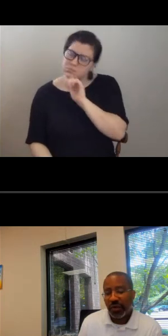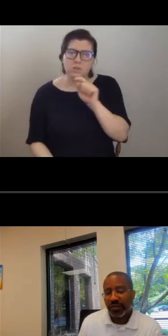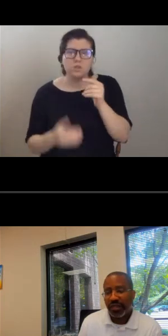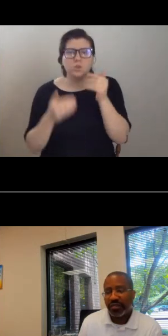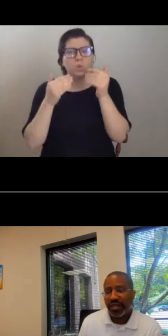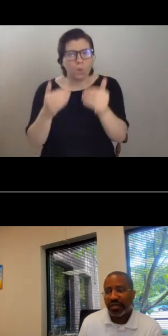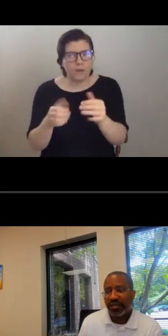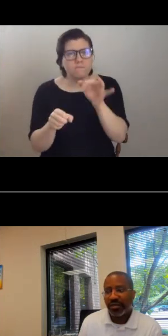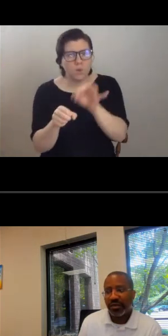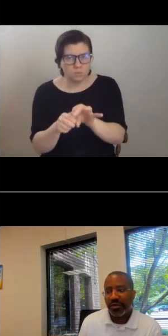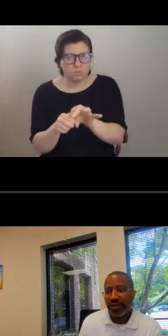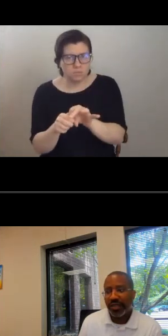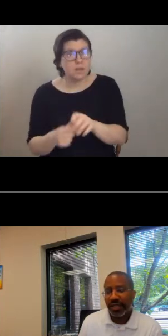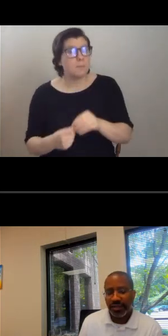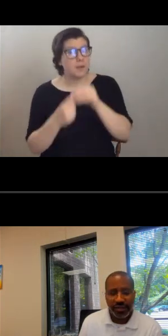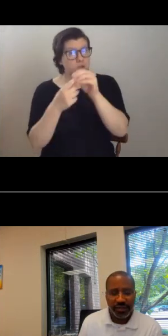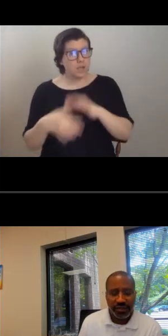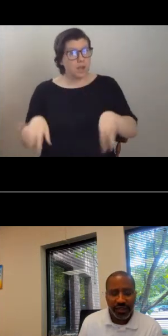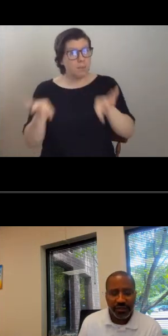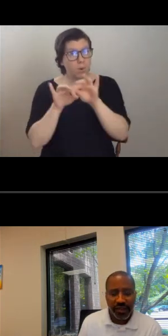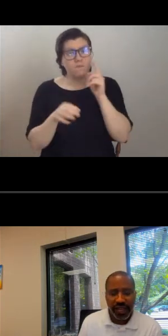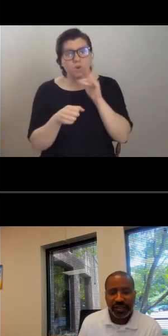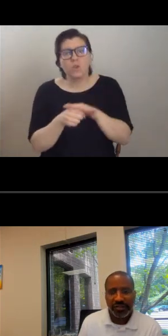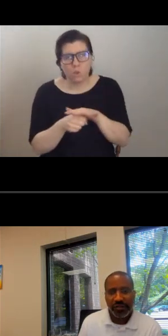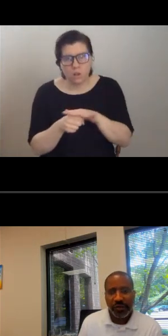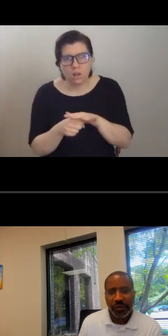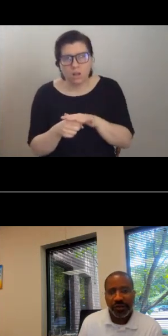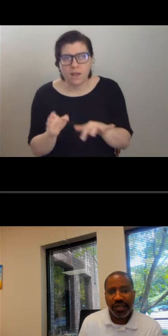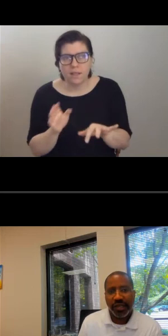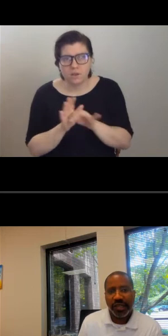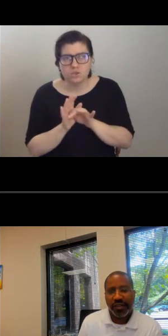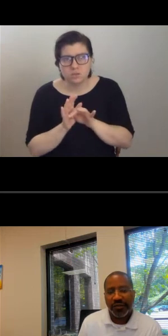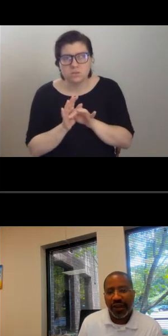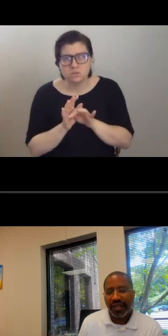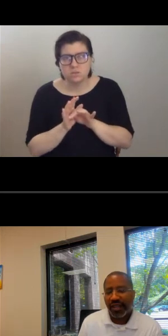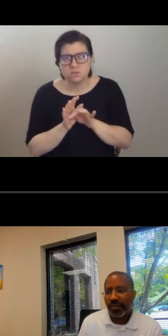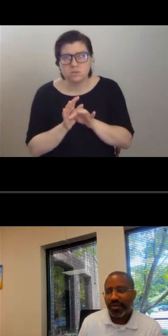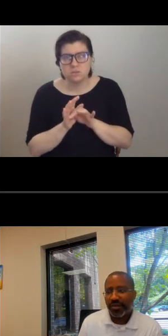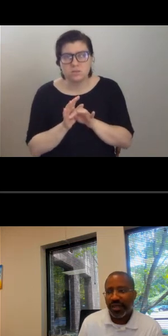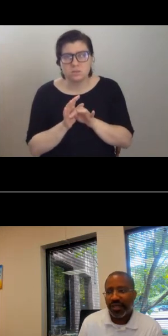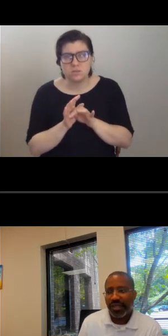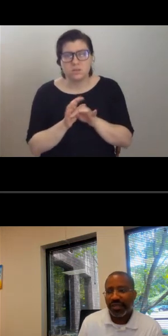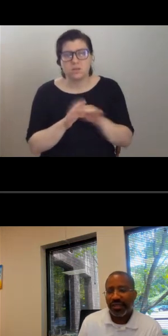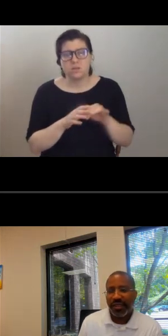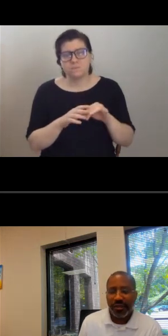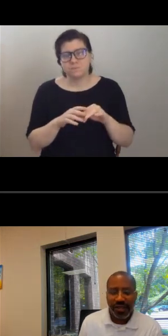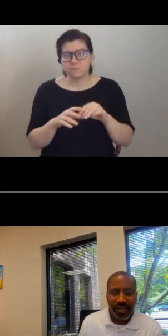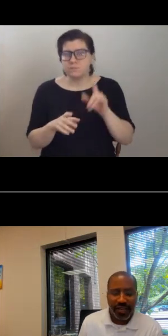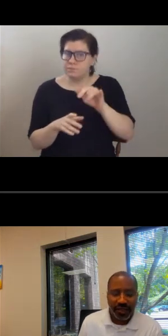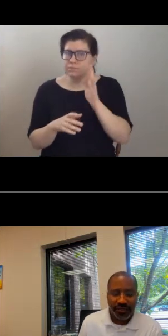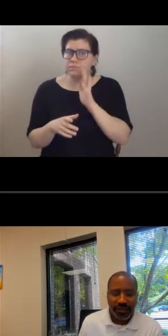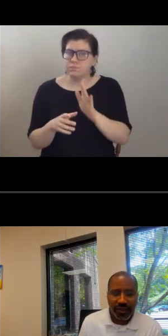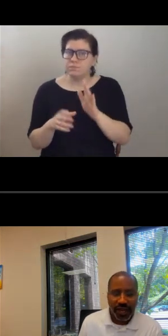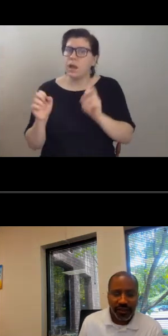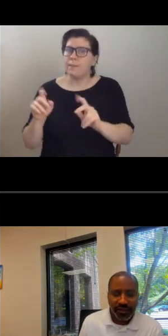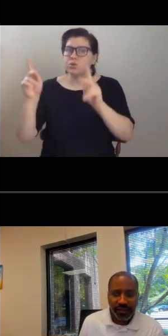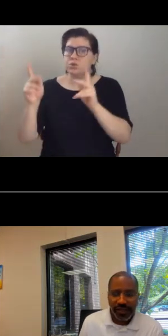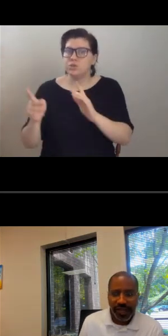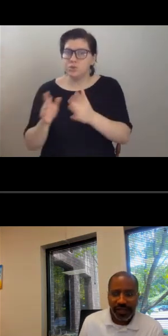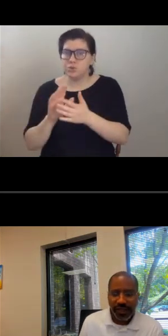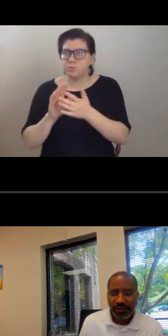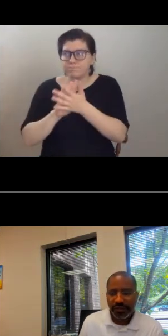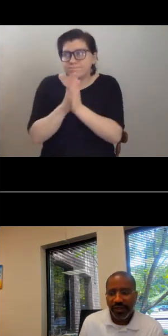especially important once you get to local elections that you cast your vote. You find an opportunity to get to know the candidates, so you're not